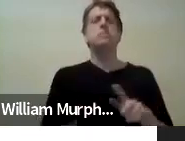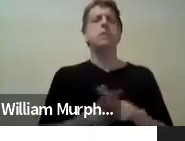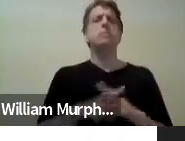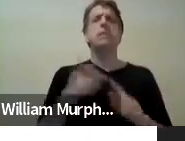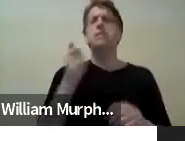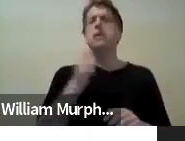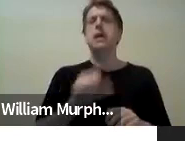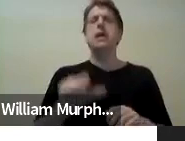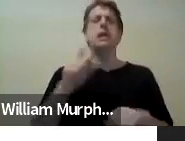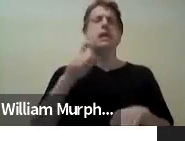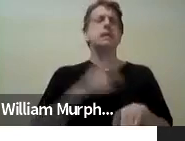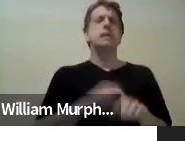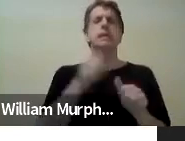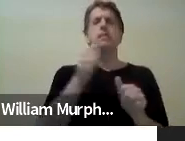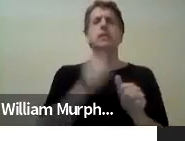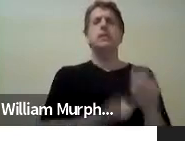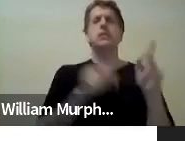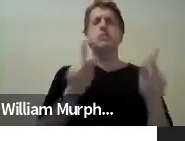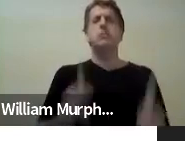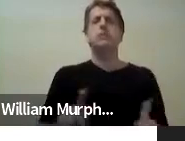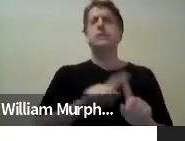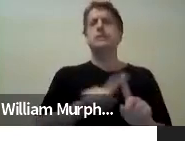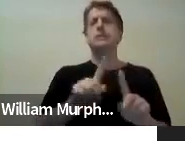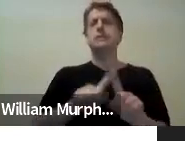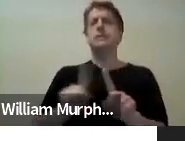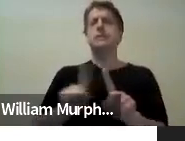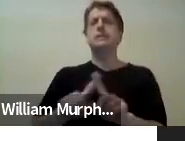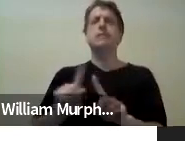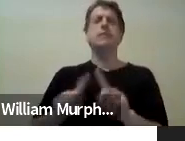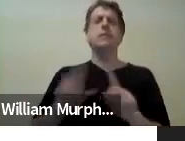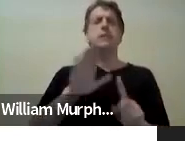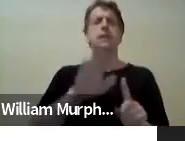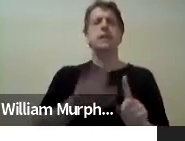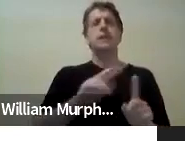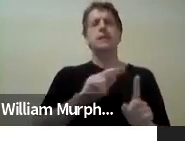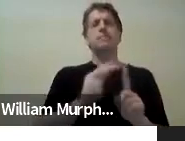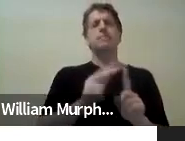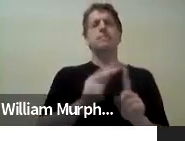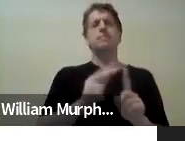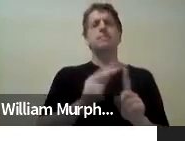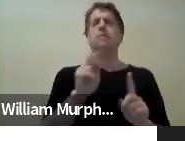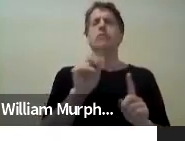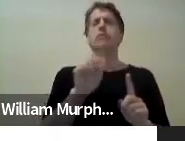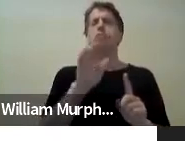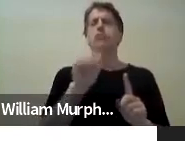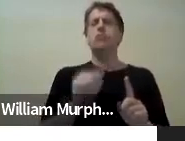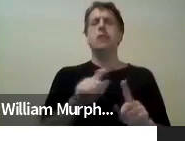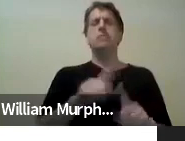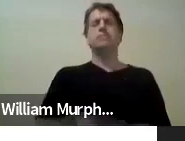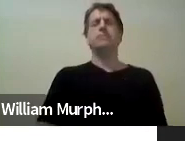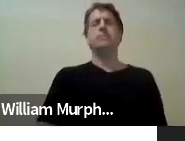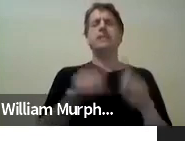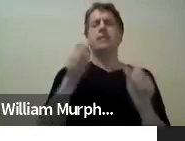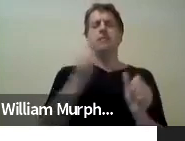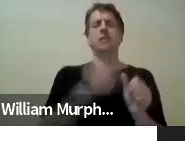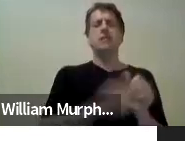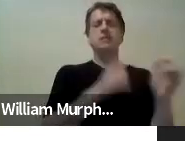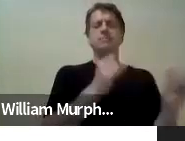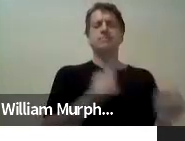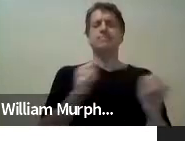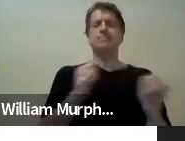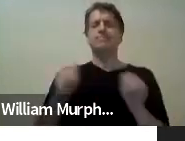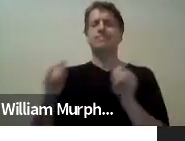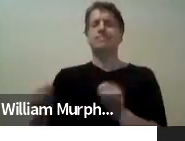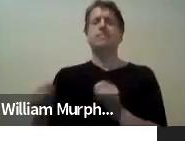different and that they come from a place of trauma is important to move forward in the space where we can support survivors of